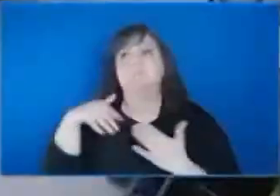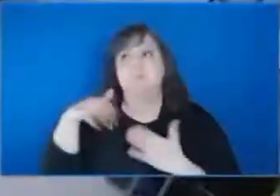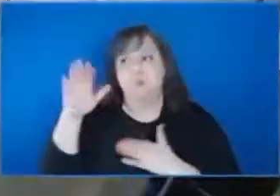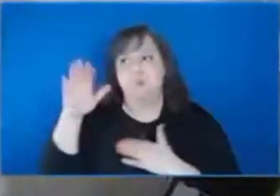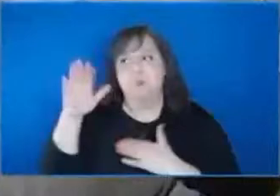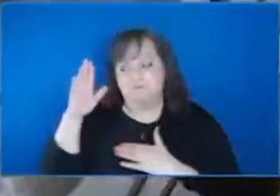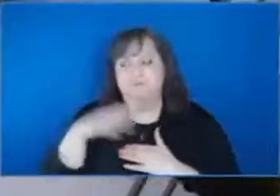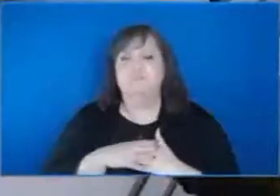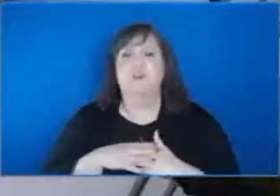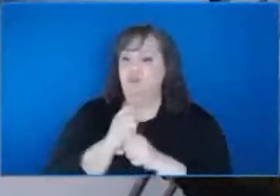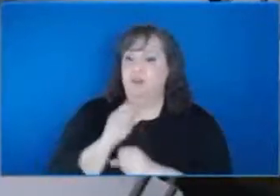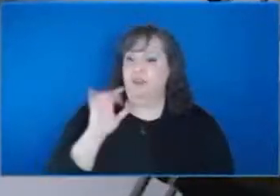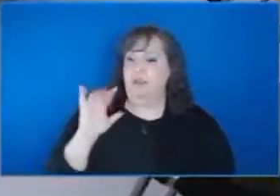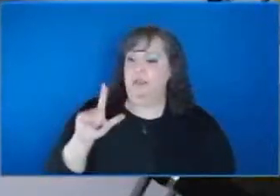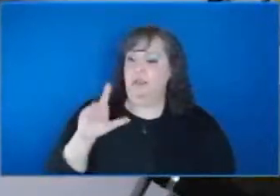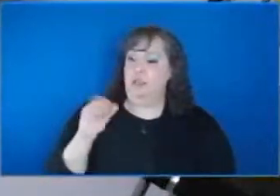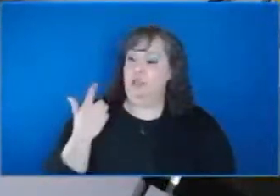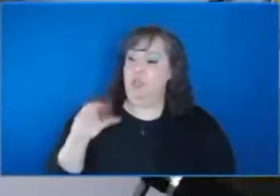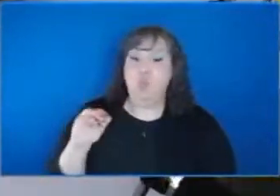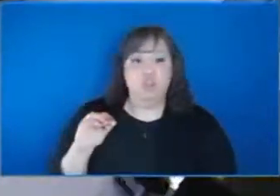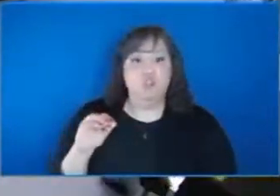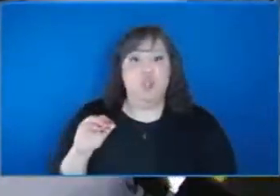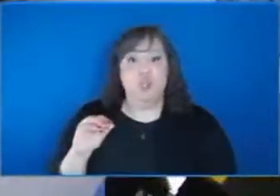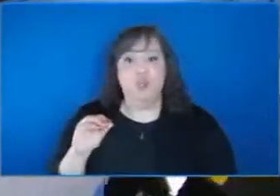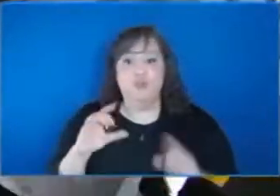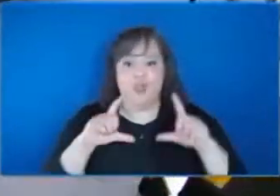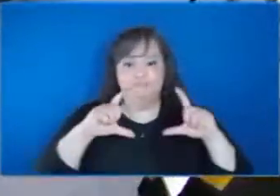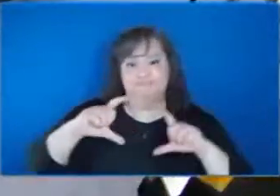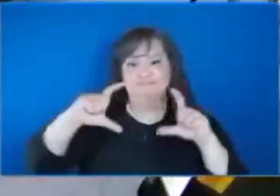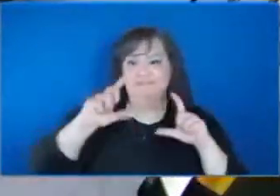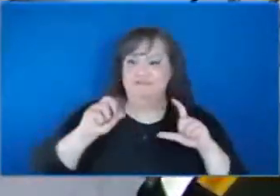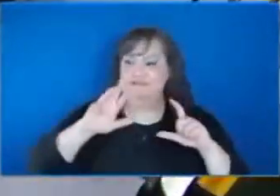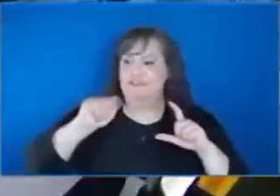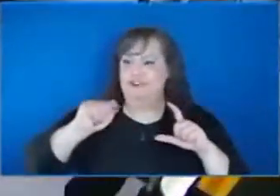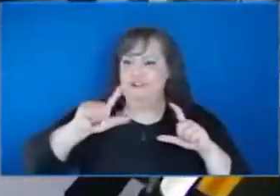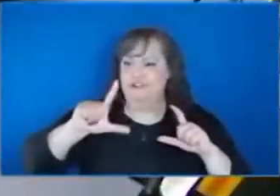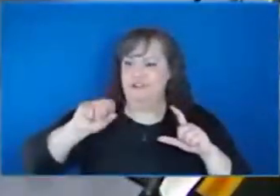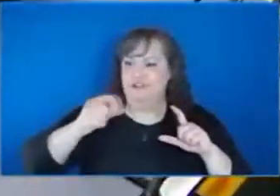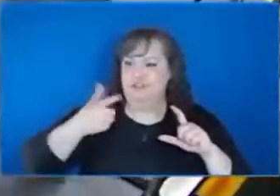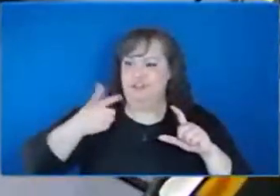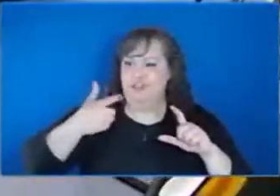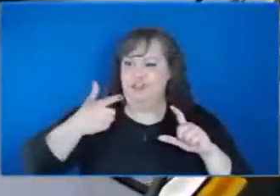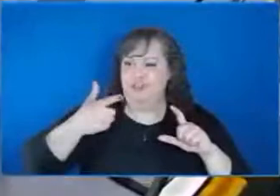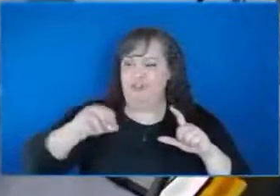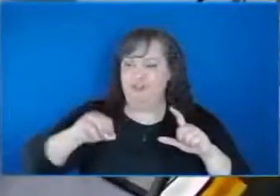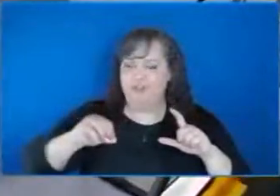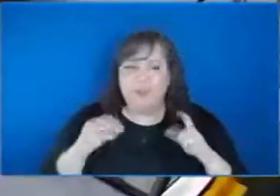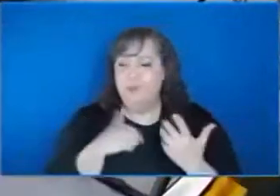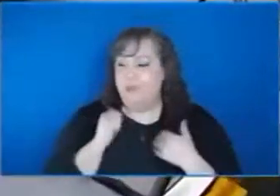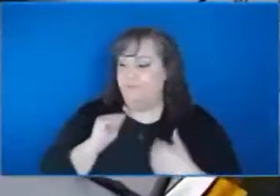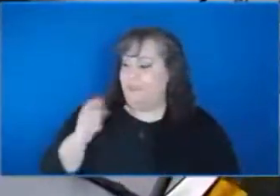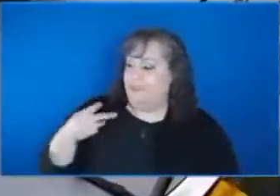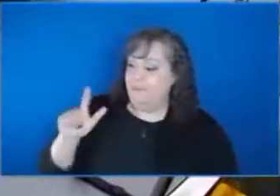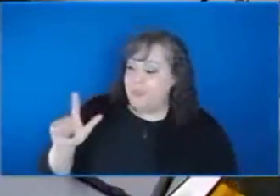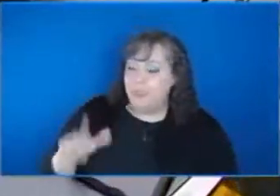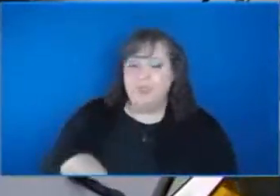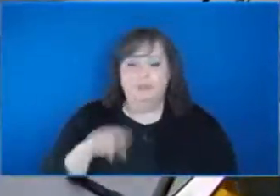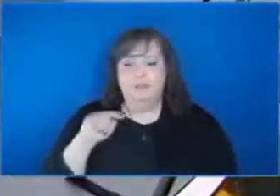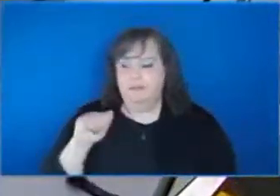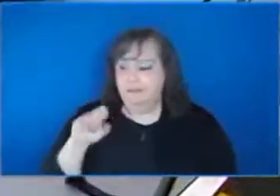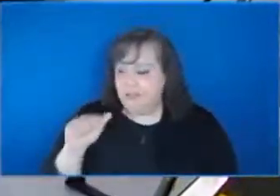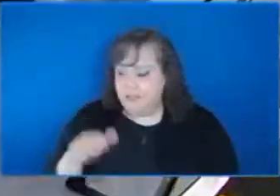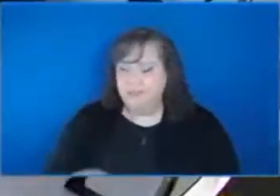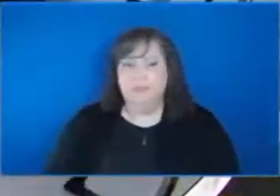DART logo, right? What you were talking about, so cool. I mean, it's just takes people. We have an APL, right? And then there's NASA. We have